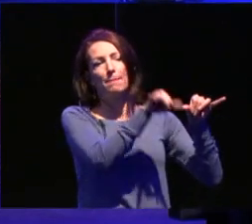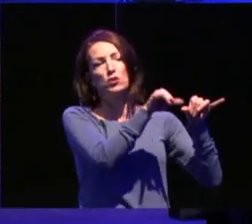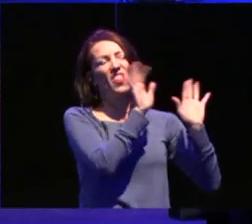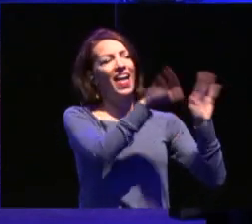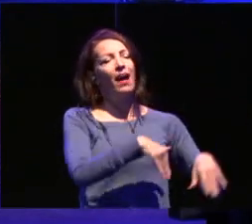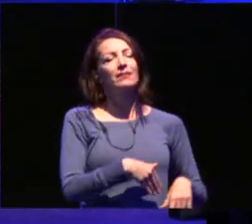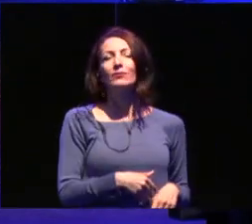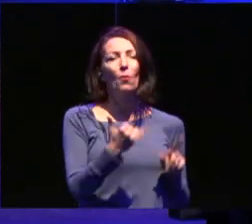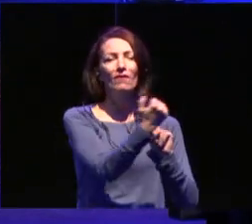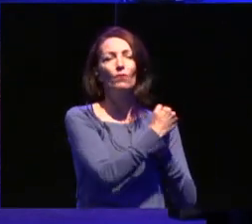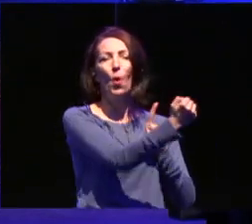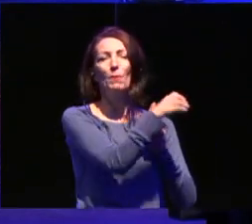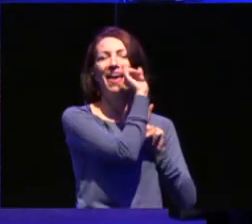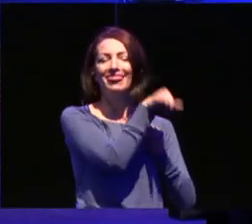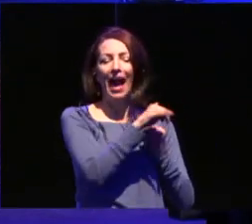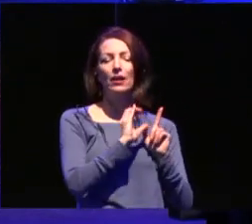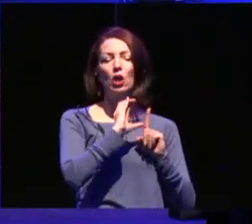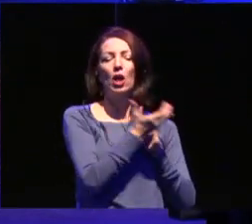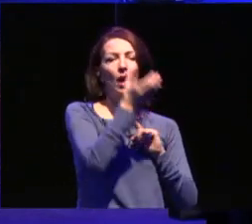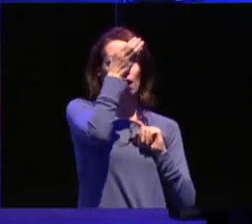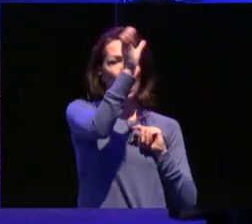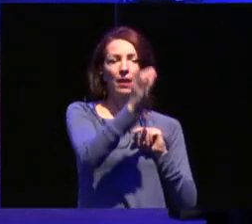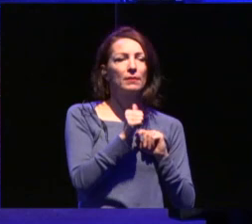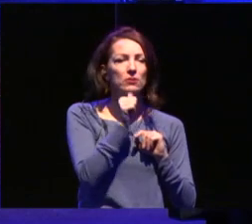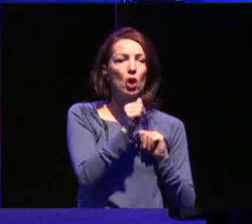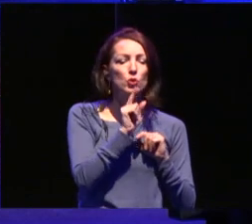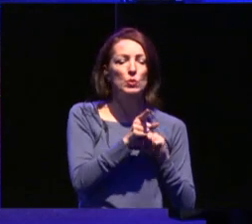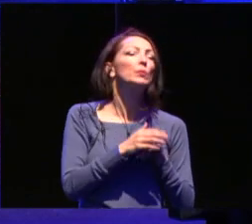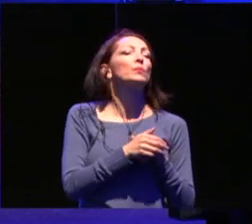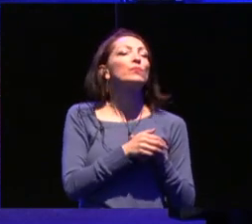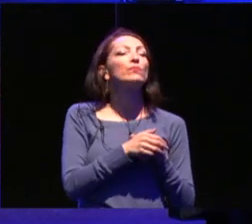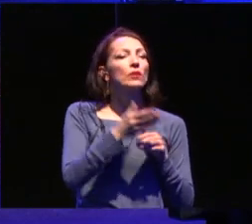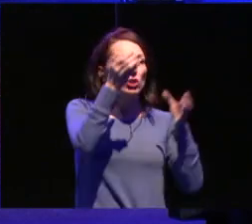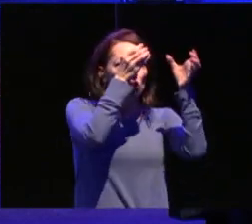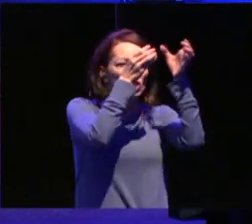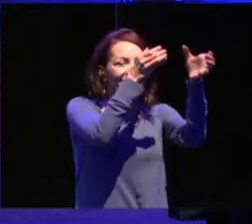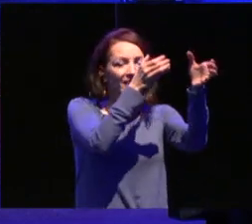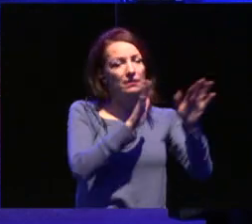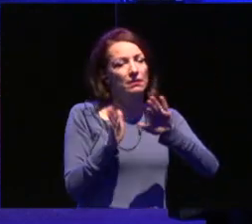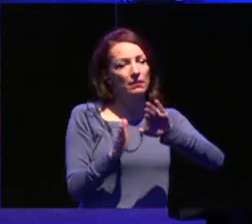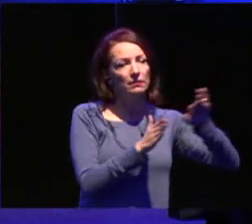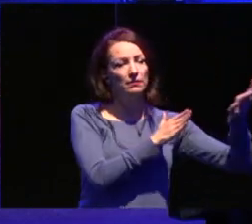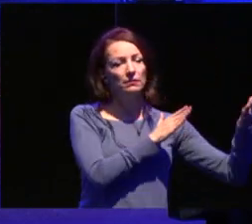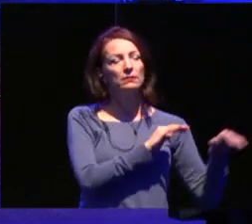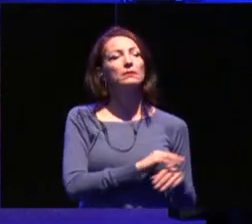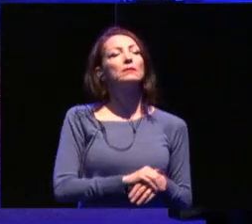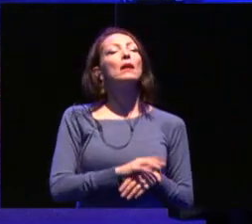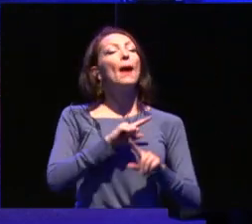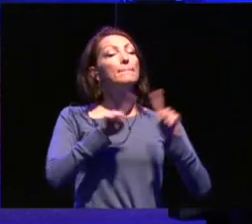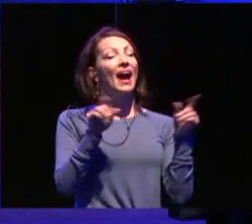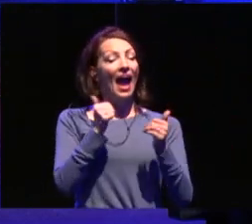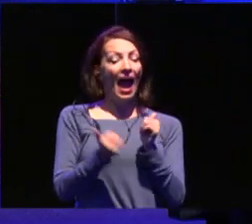IQ. You may have been fooled by that kind of nonsensical awareness of what a genius is, you see?